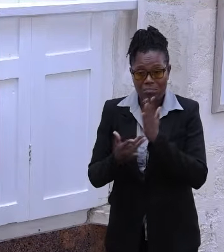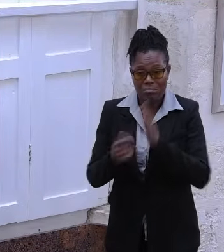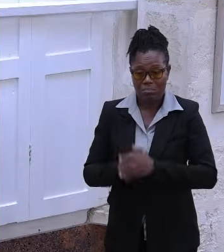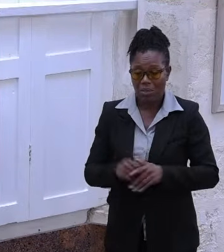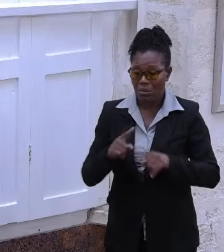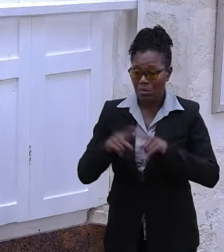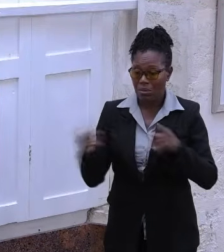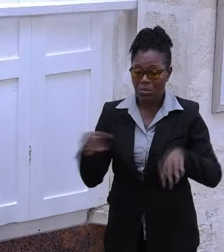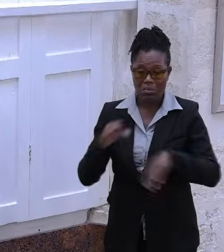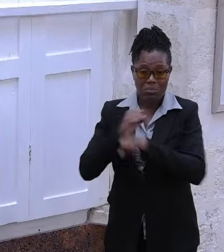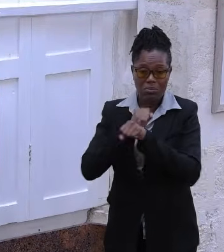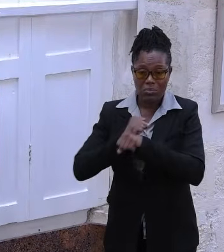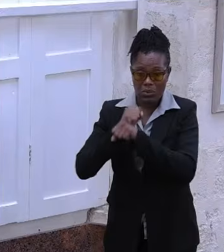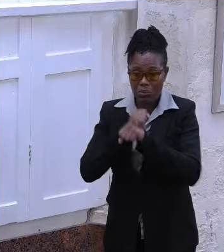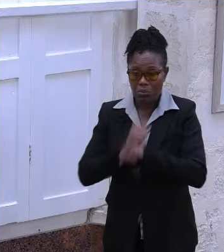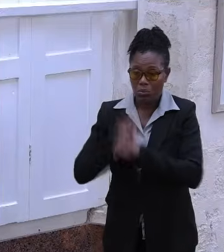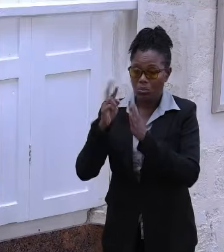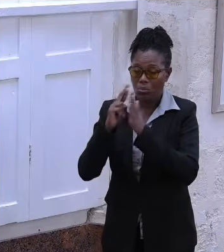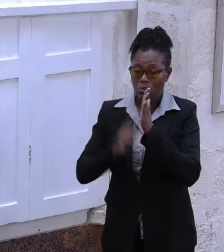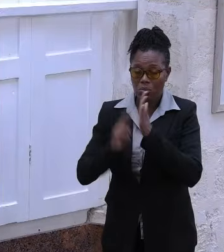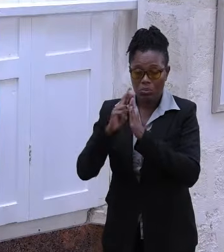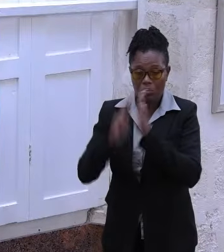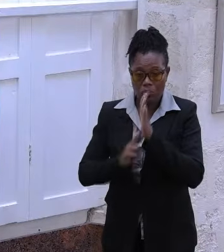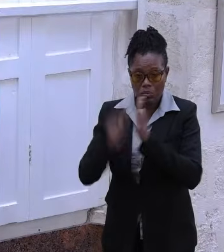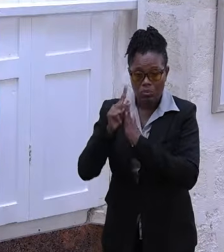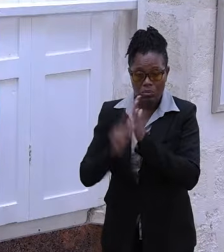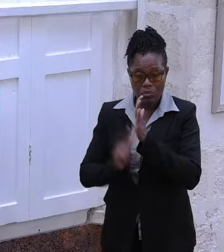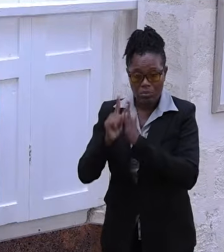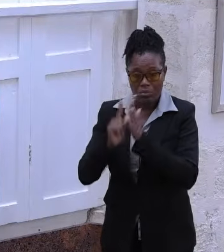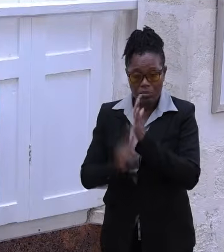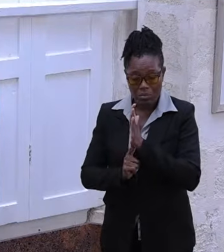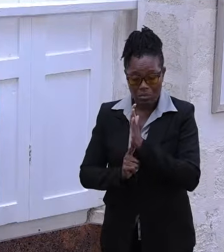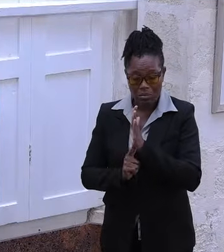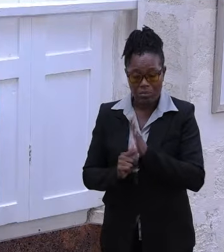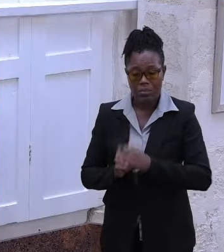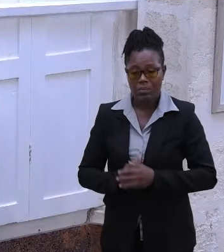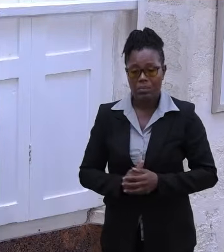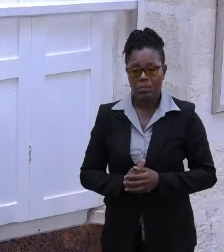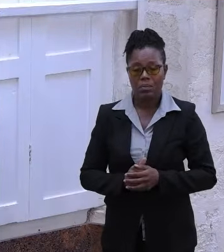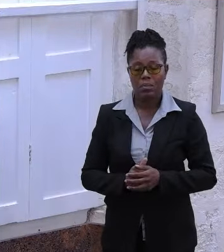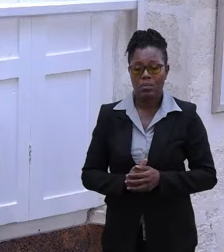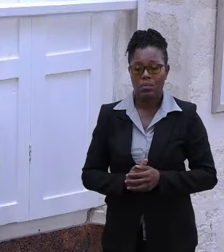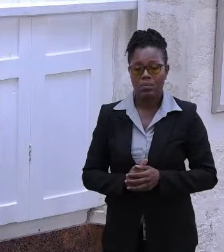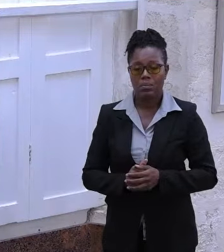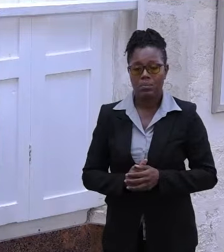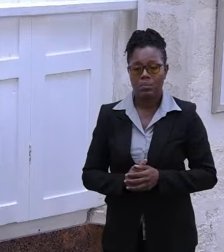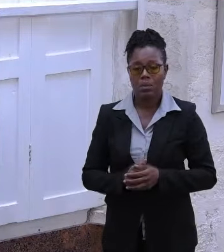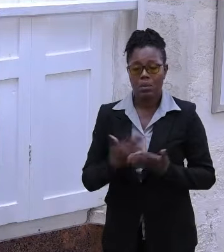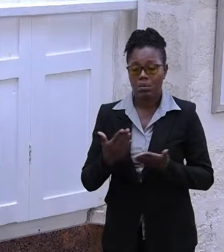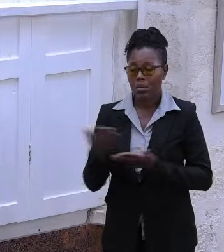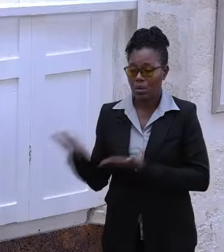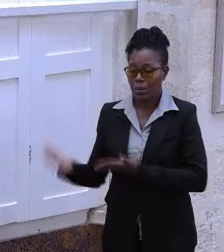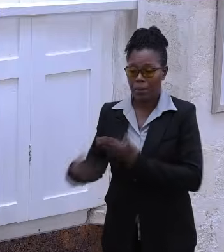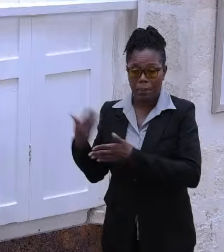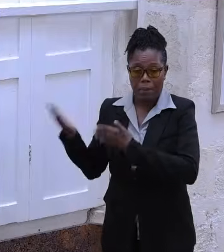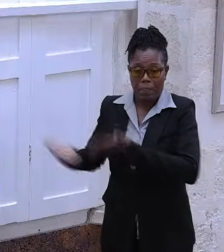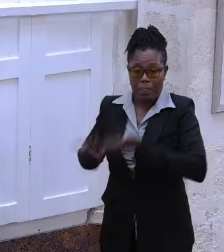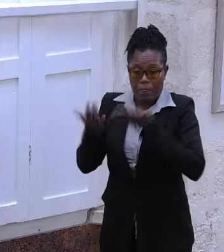security protocols have indeed brought us to where we are.